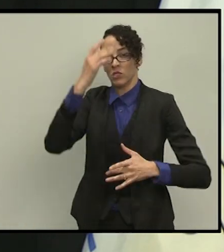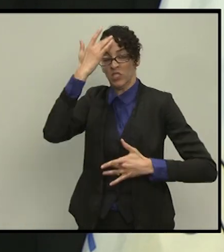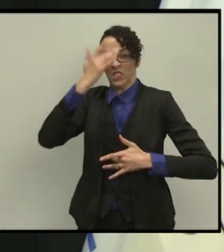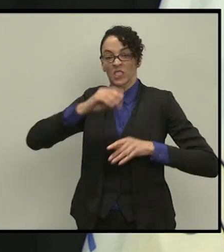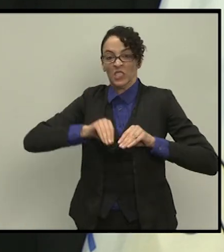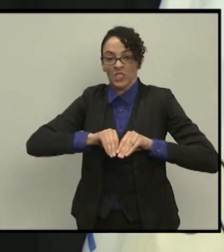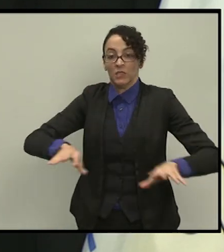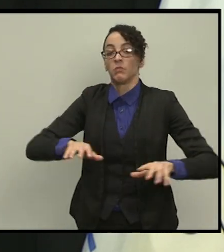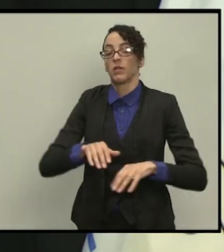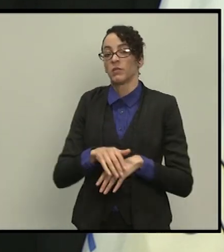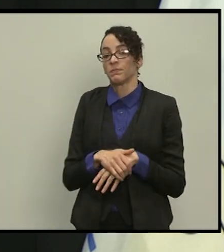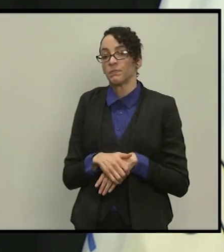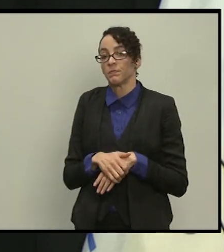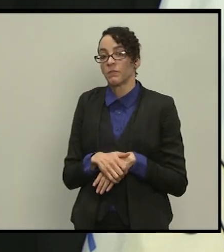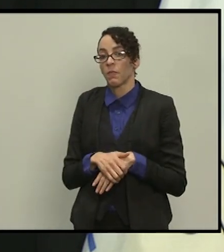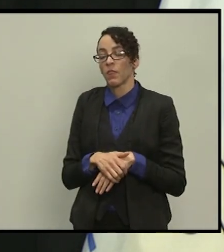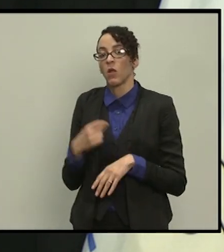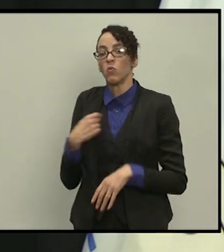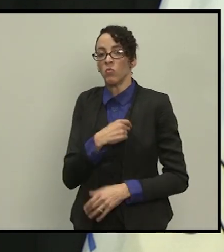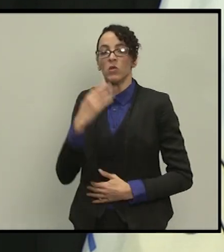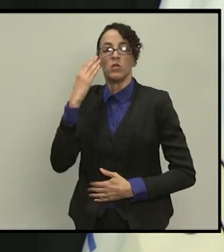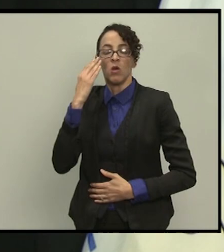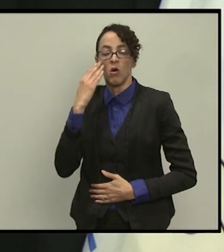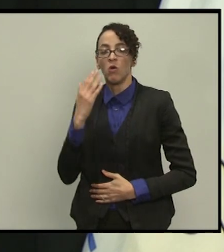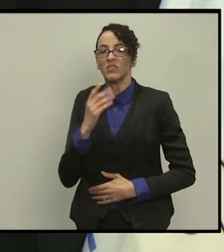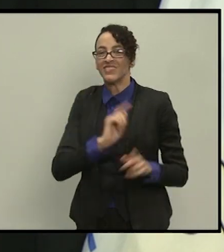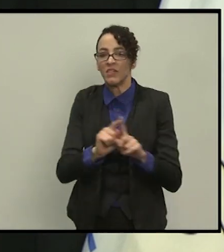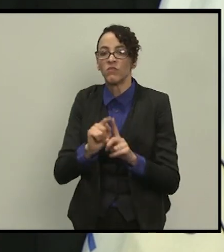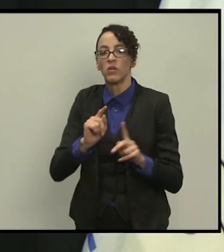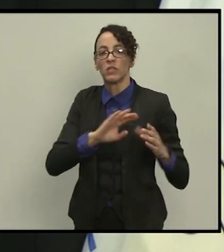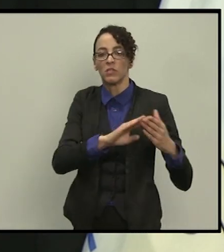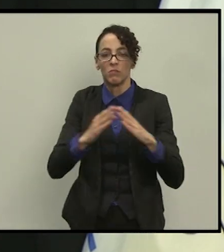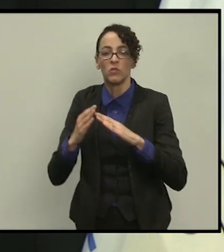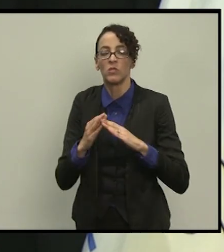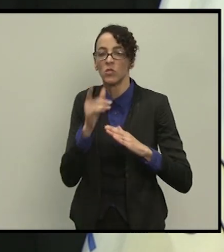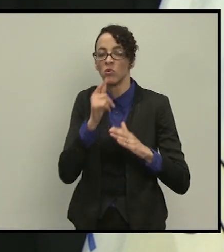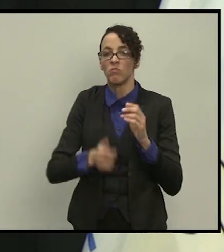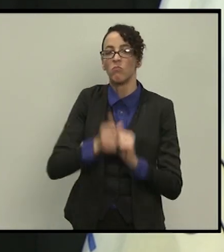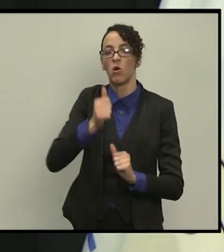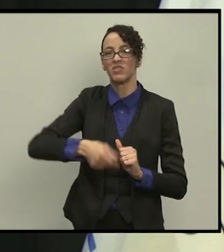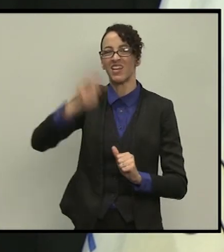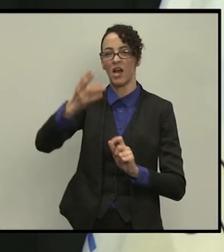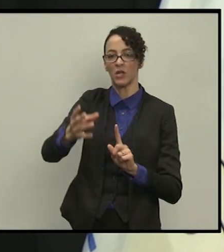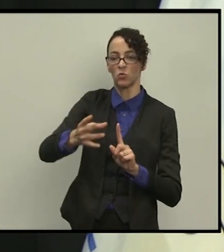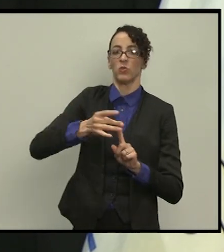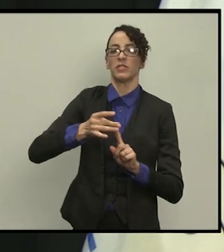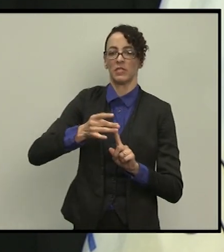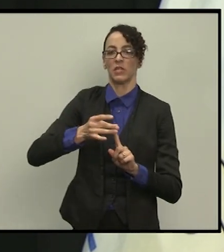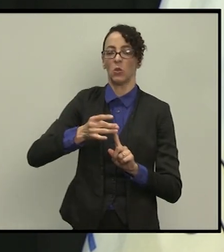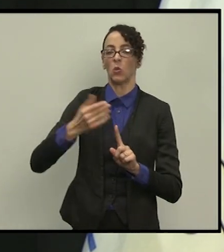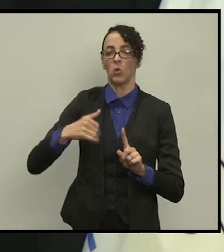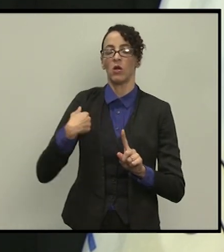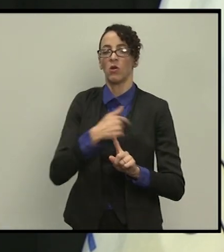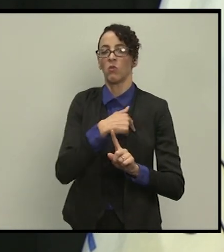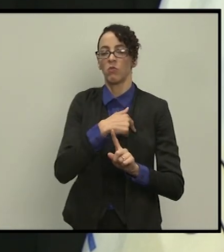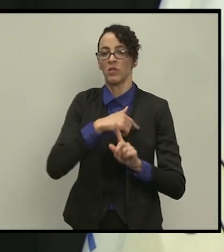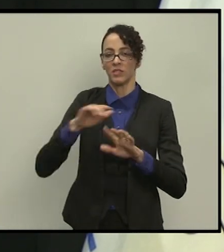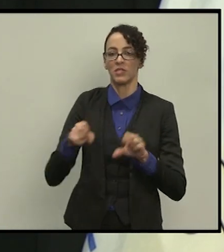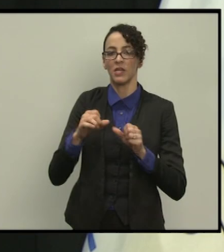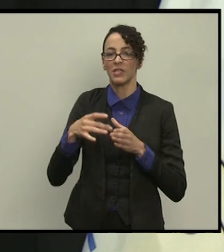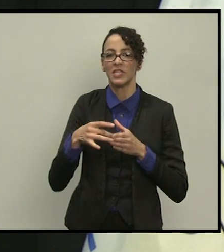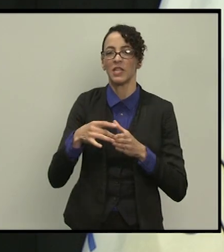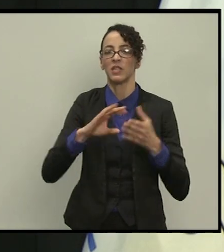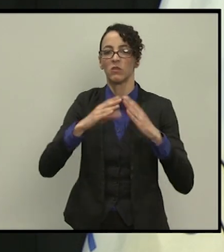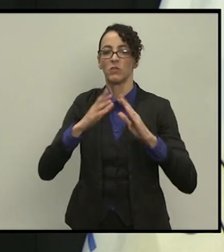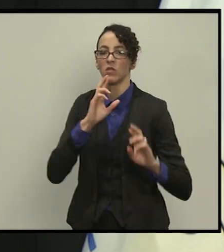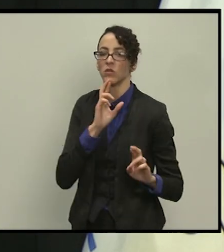communities most at risk of exposure to the coronavirus to guide a community-led response that uplifts what communities need to